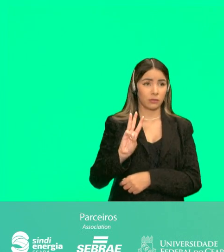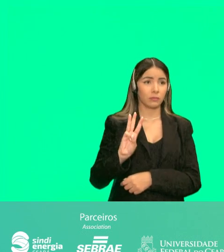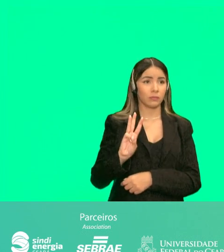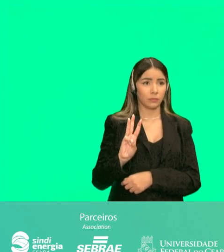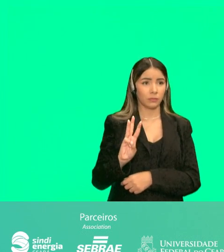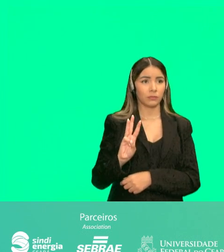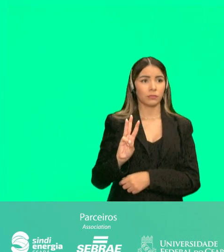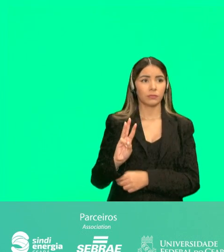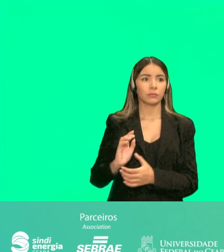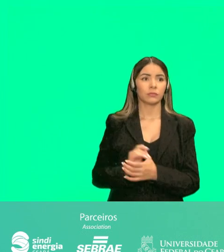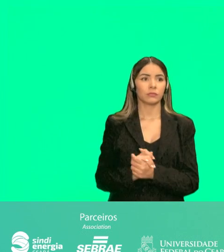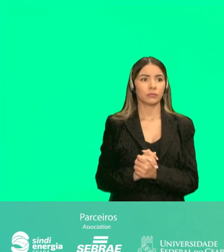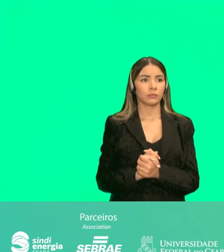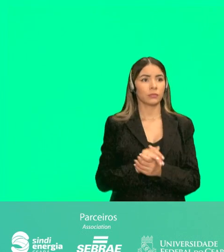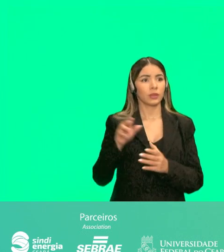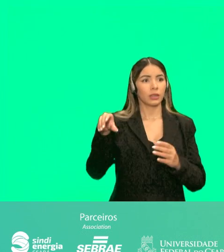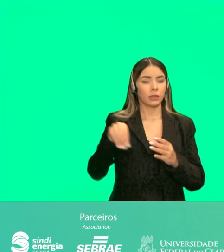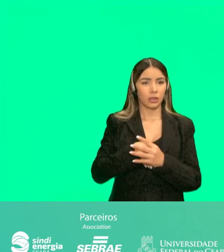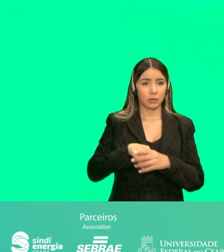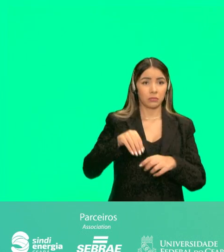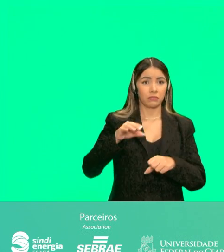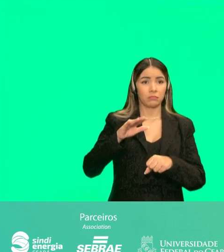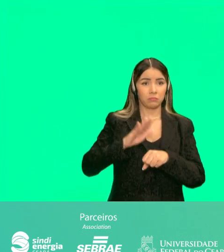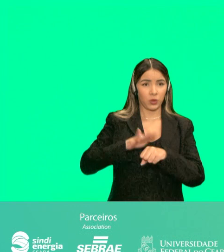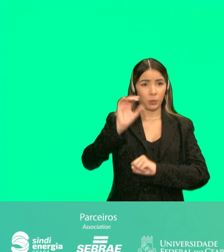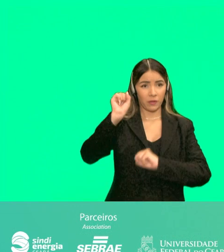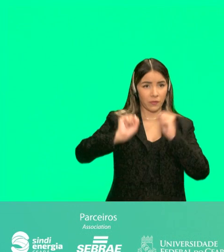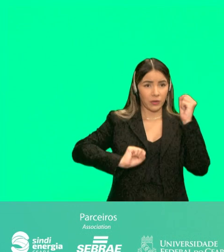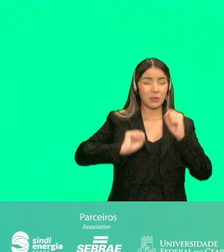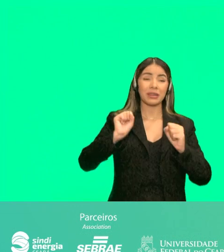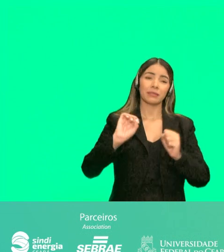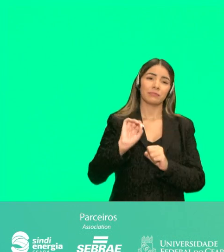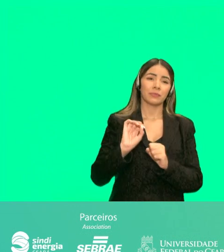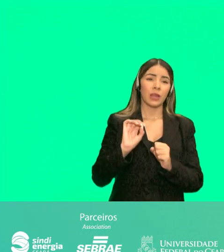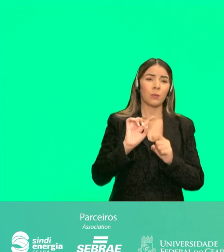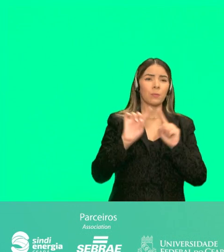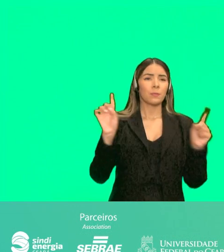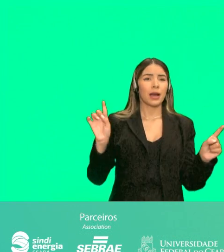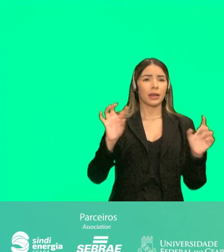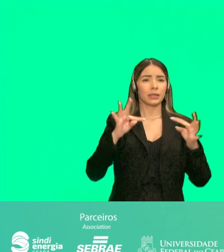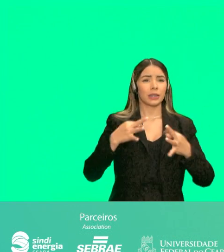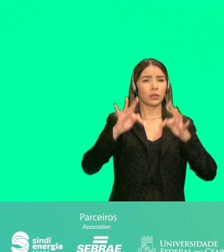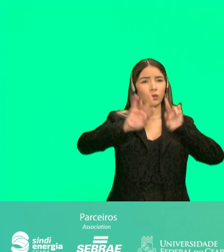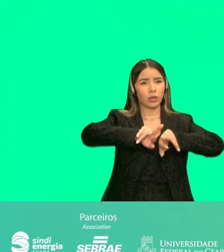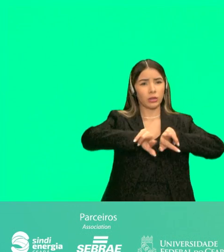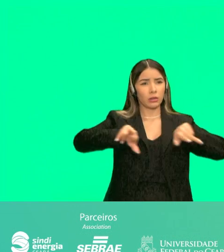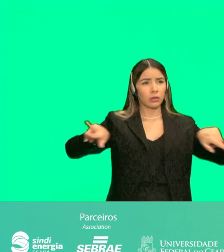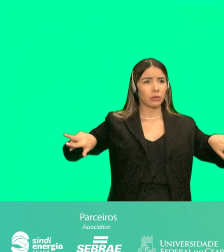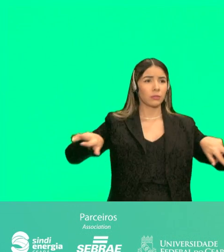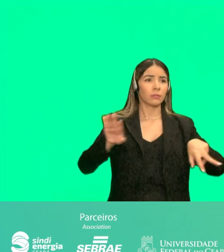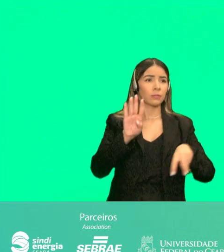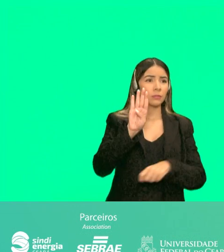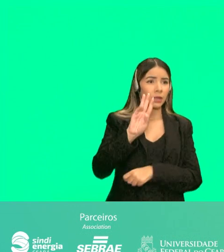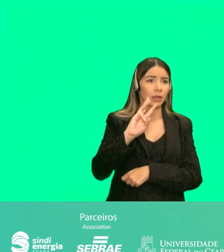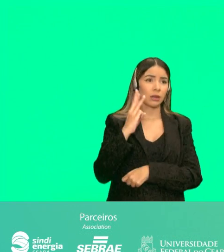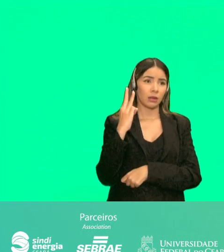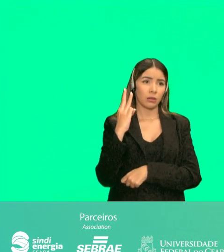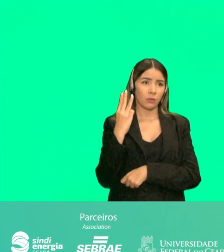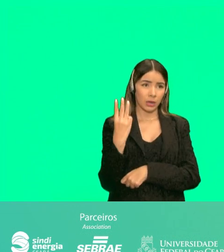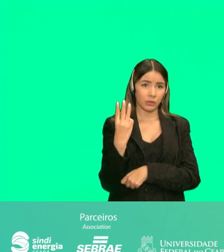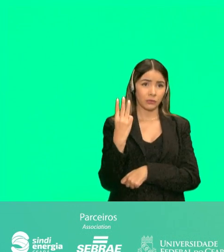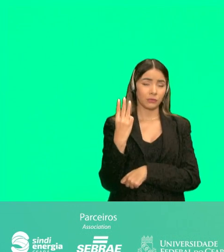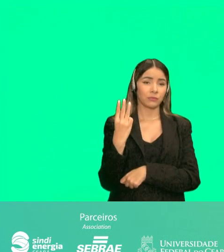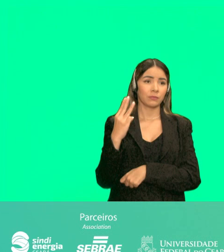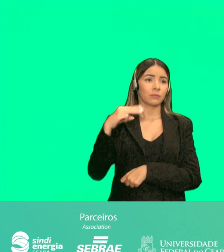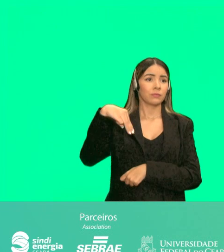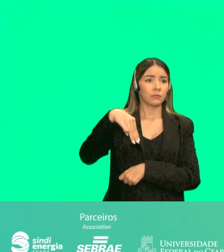com factory, dentro in da our nossa own própria plant. fábrica. Claro But que the as tecnologias multi-megawatt technologies are multi-megawatt, elas são assembled montadas em in the campo. field, and the amount of